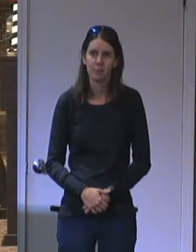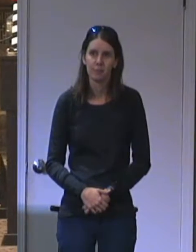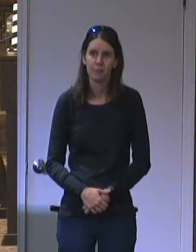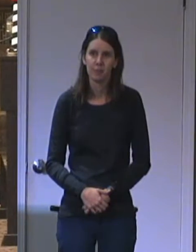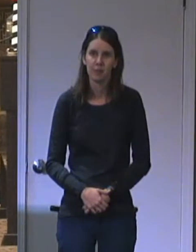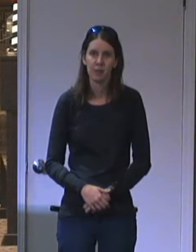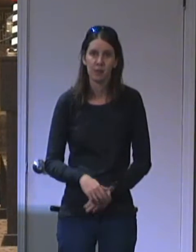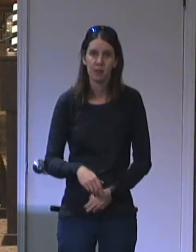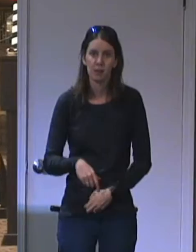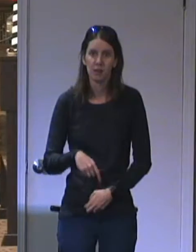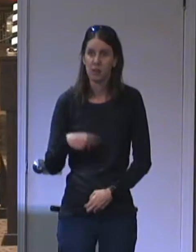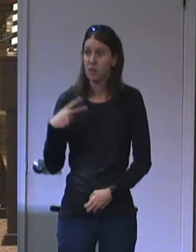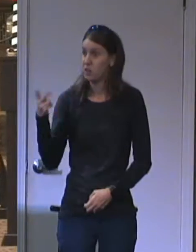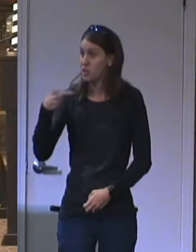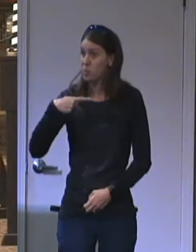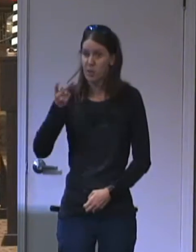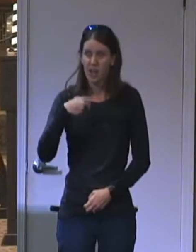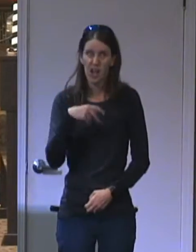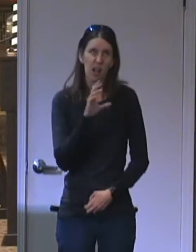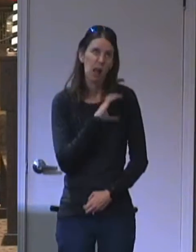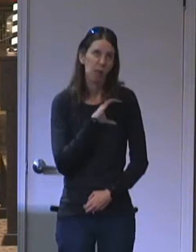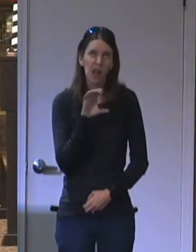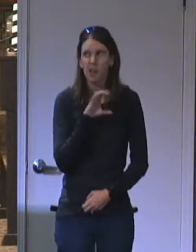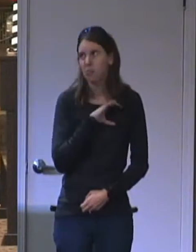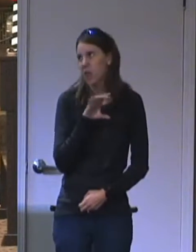And we whine and complain about so many things